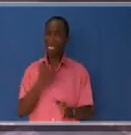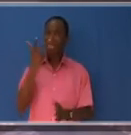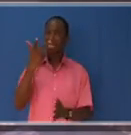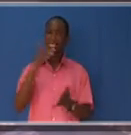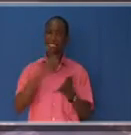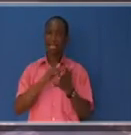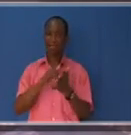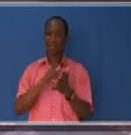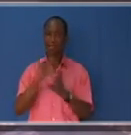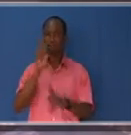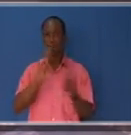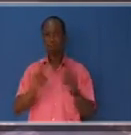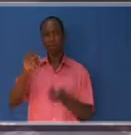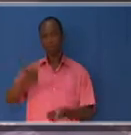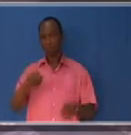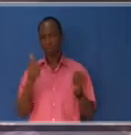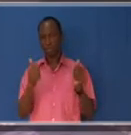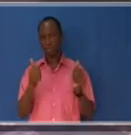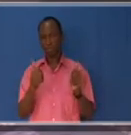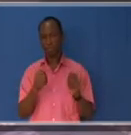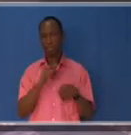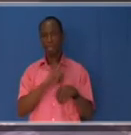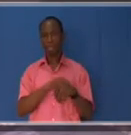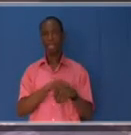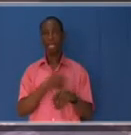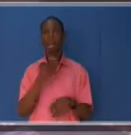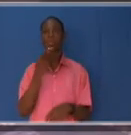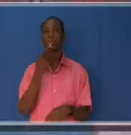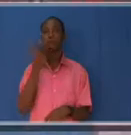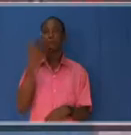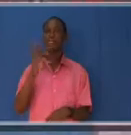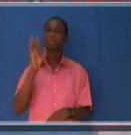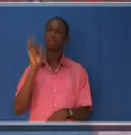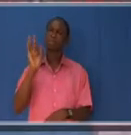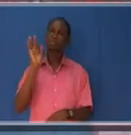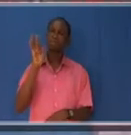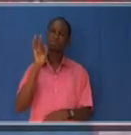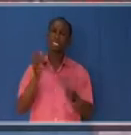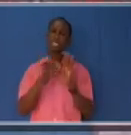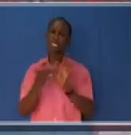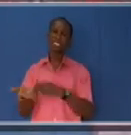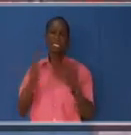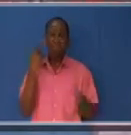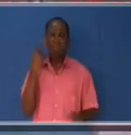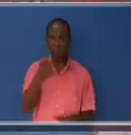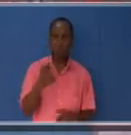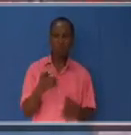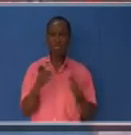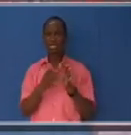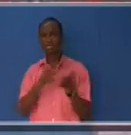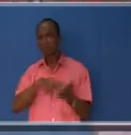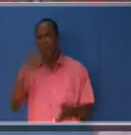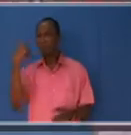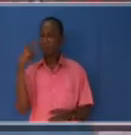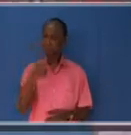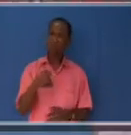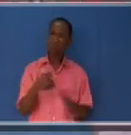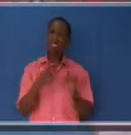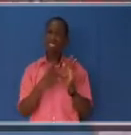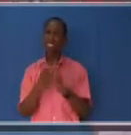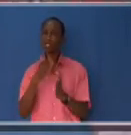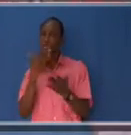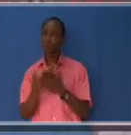3,000 souls were baptized after the apostles had preached about Jesus, his death, his burial,